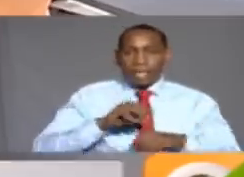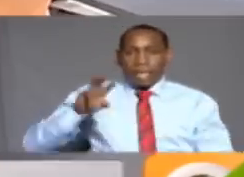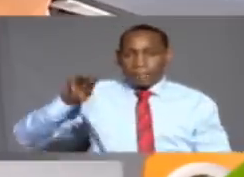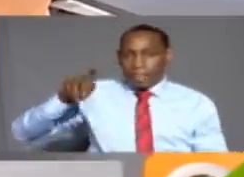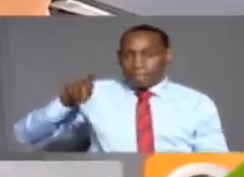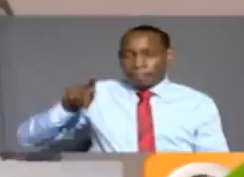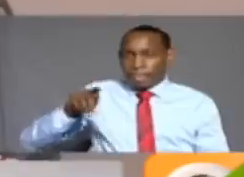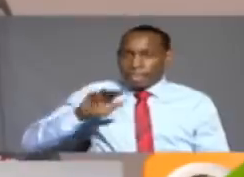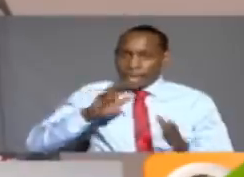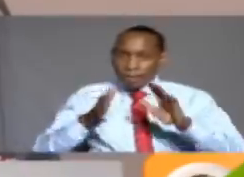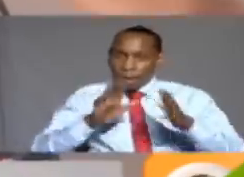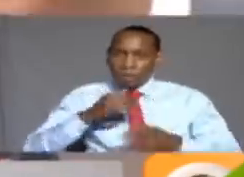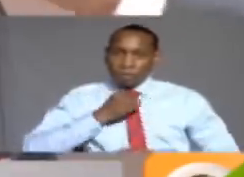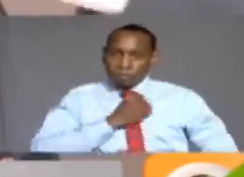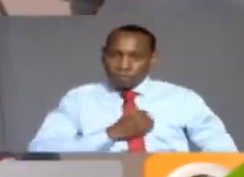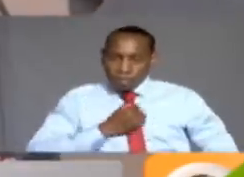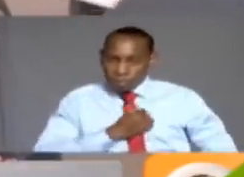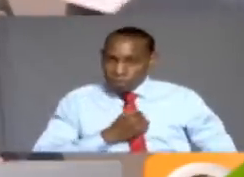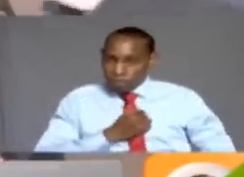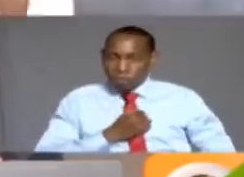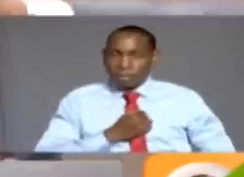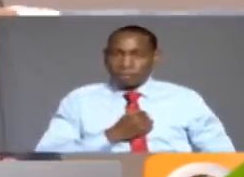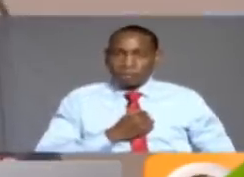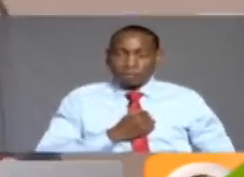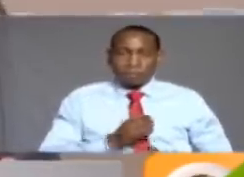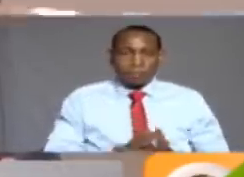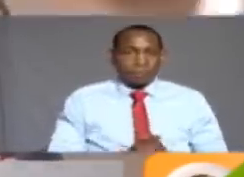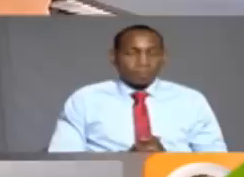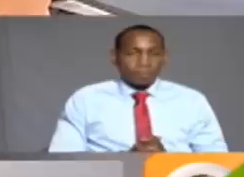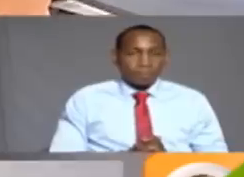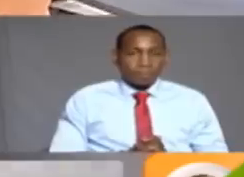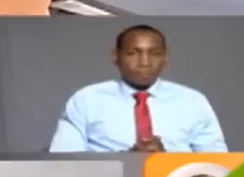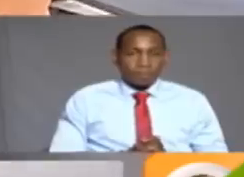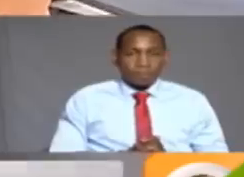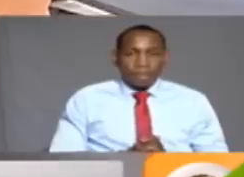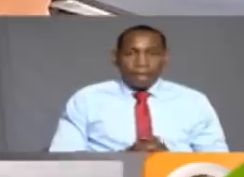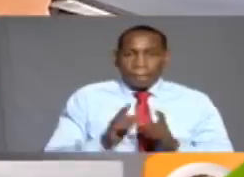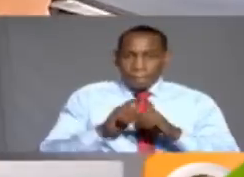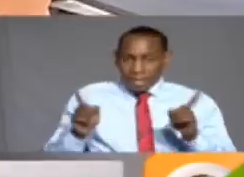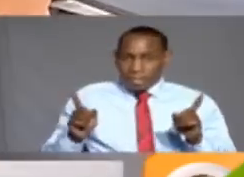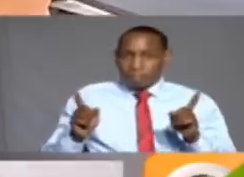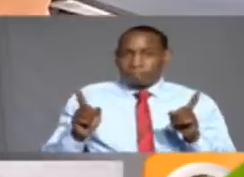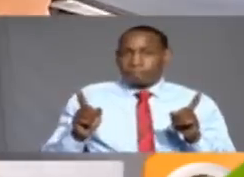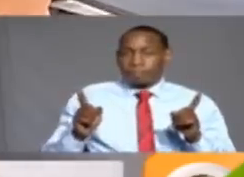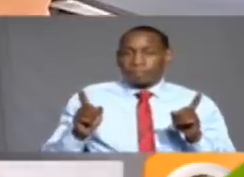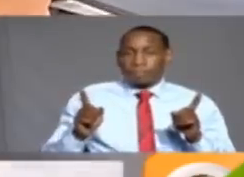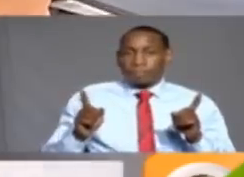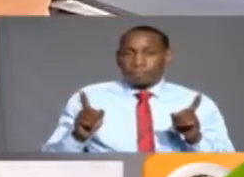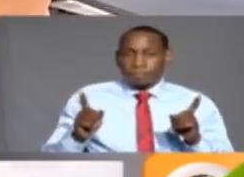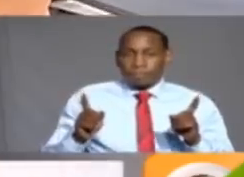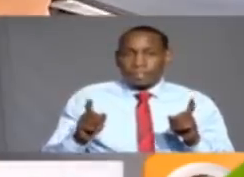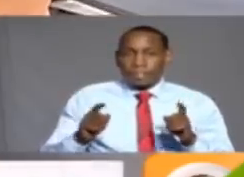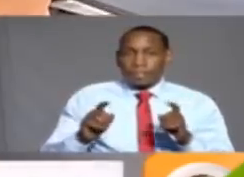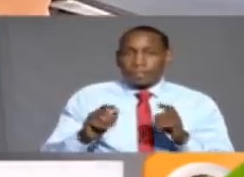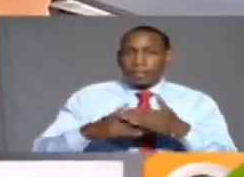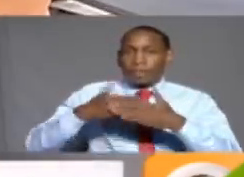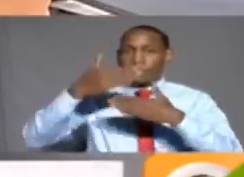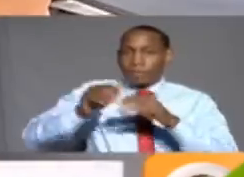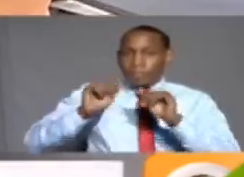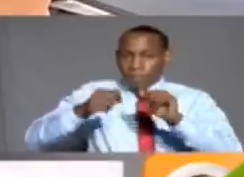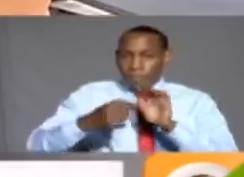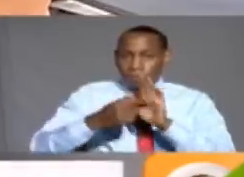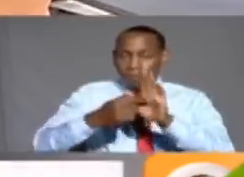was apologizing. Yeah? And by the way, we can cover these things, but in the fullness of time, Hussein, they'll come out. What I'm